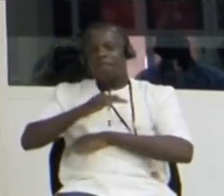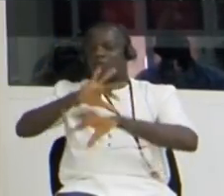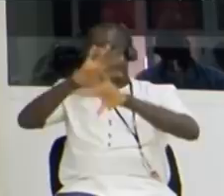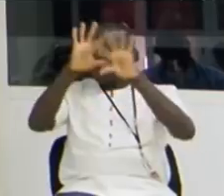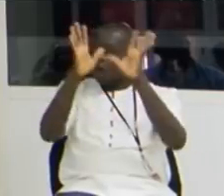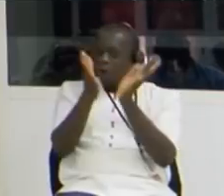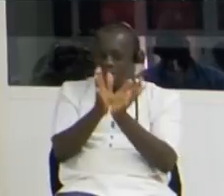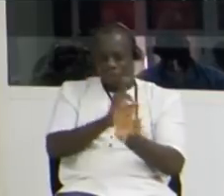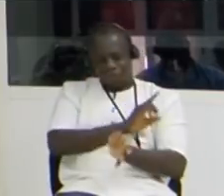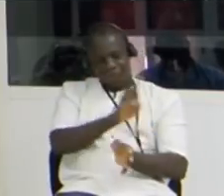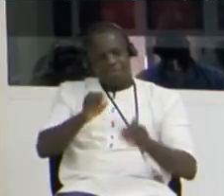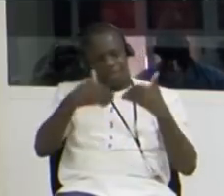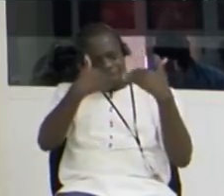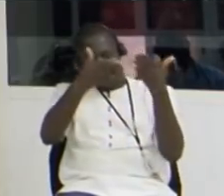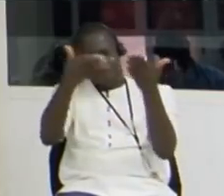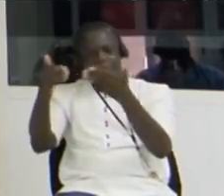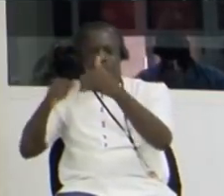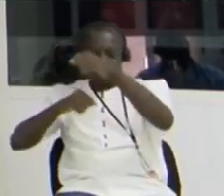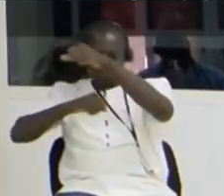them scholarships.